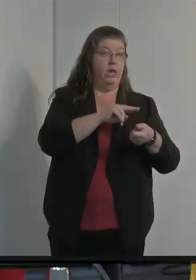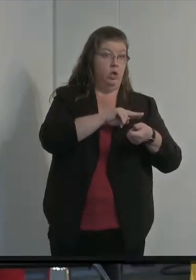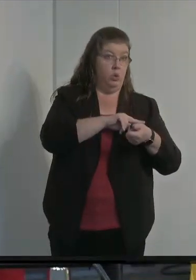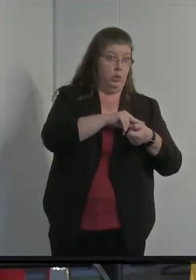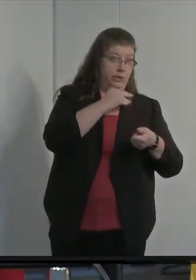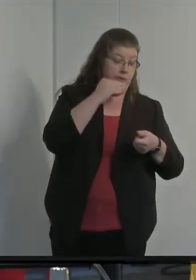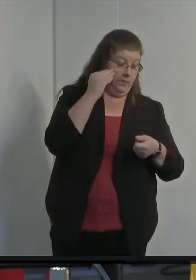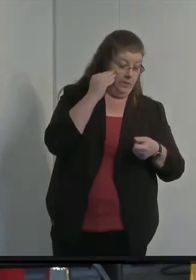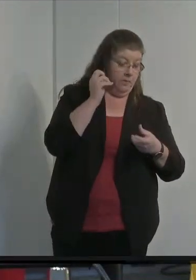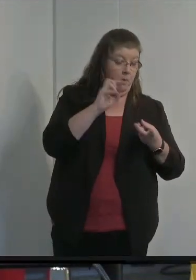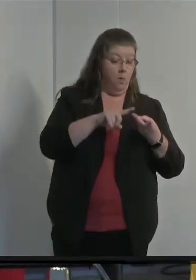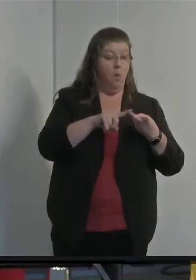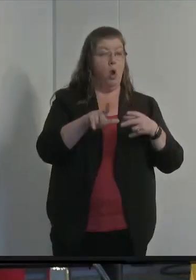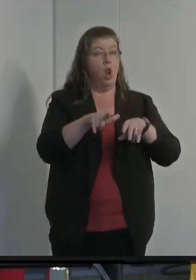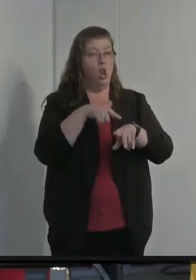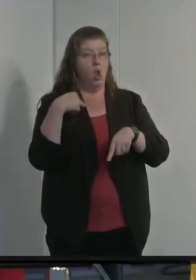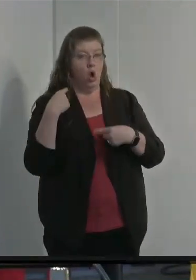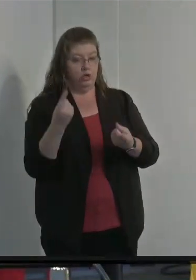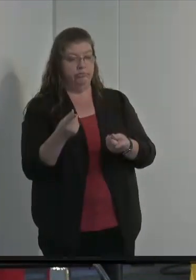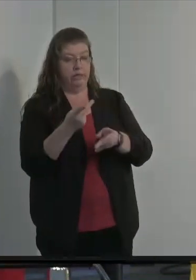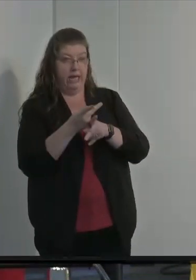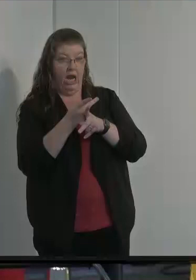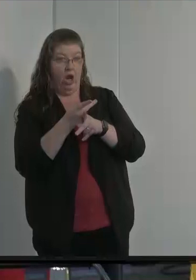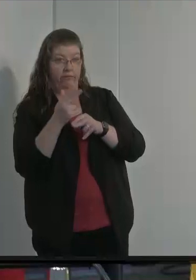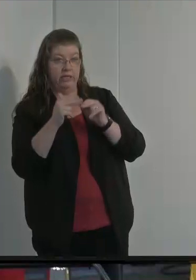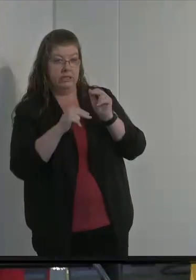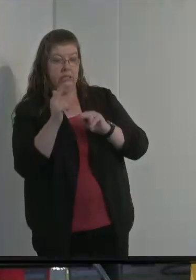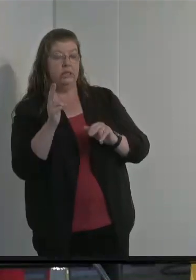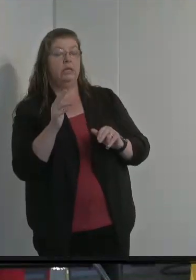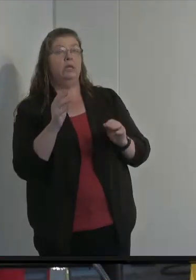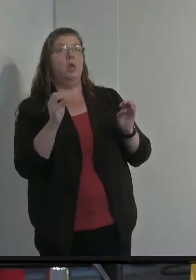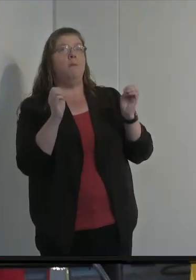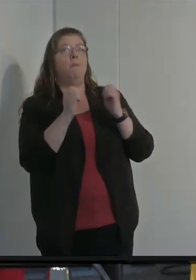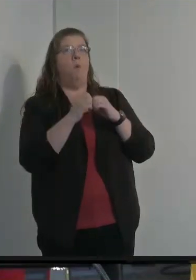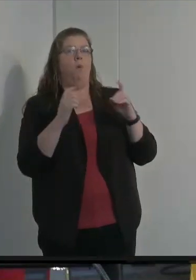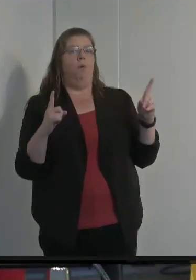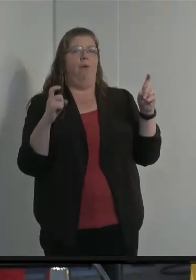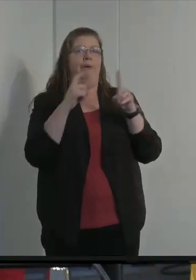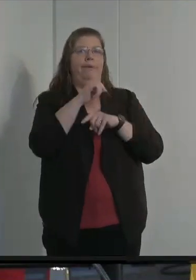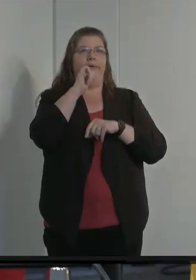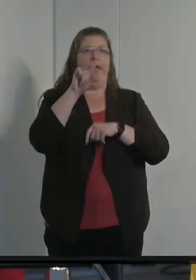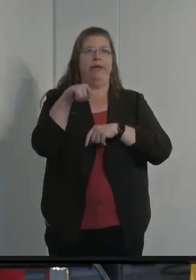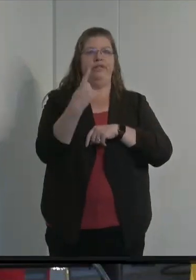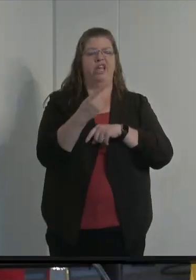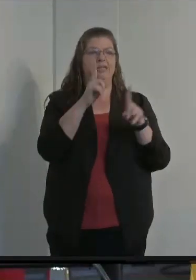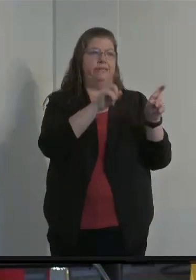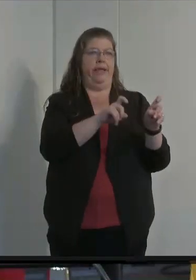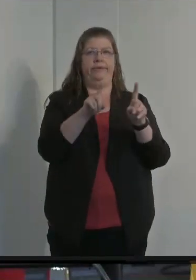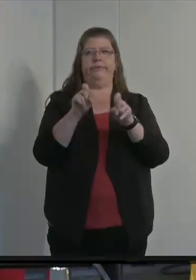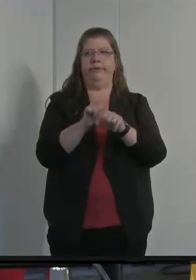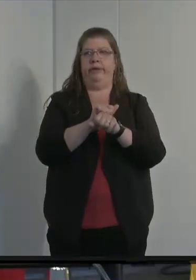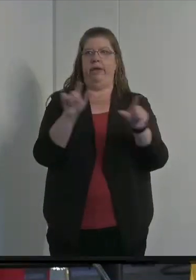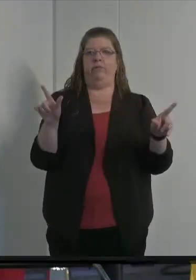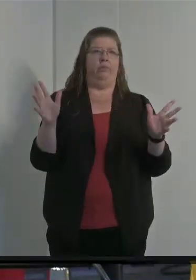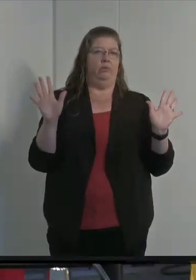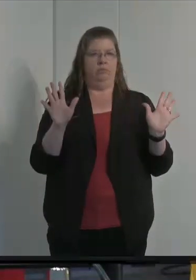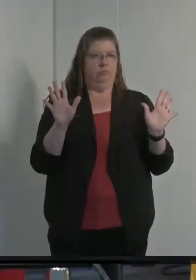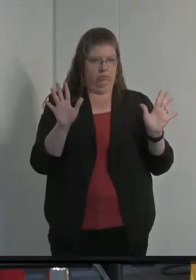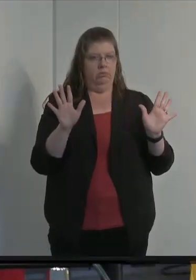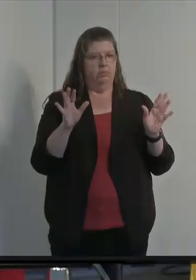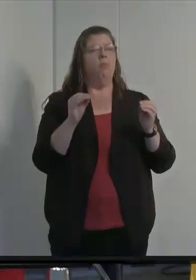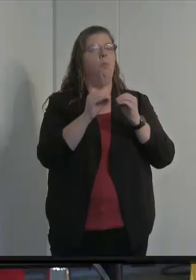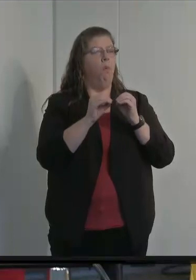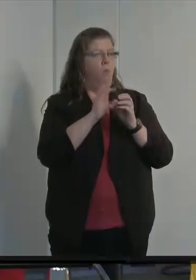nursing facility or a long-term care facility, there's a lot more to it than just serial testing that is being done and